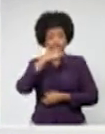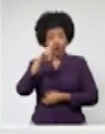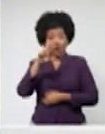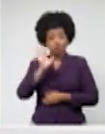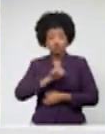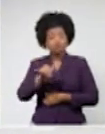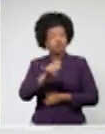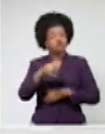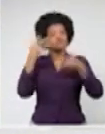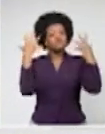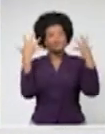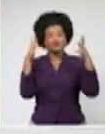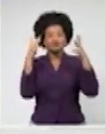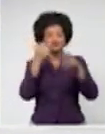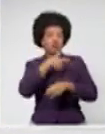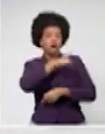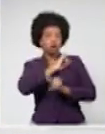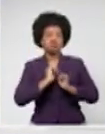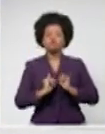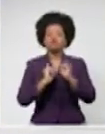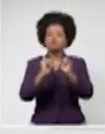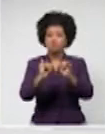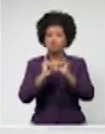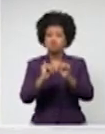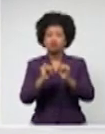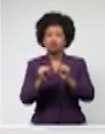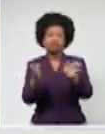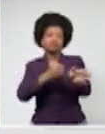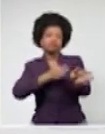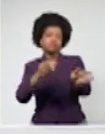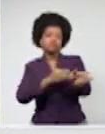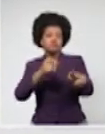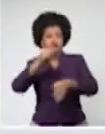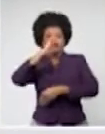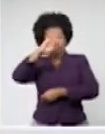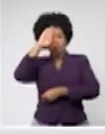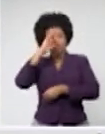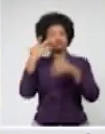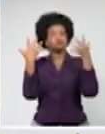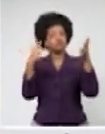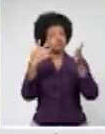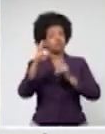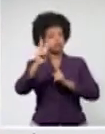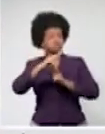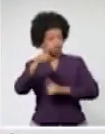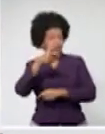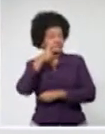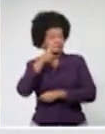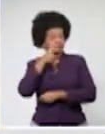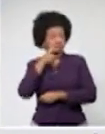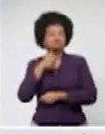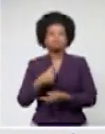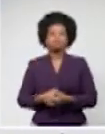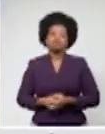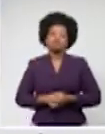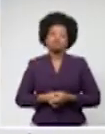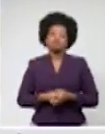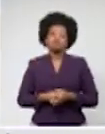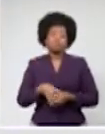developed concerning the indisciplined behavior we're currently facing, and also to everyone who listens to us from different